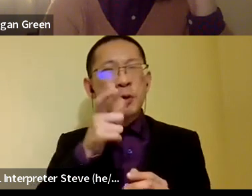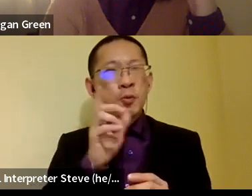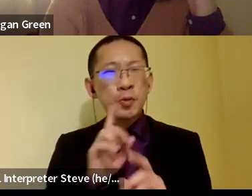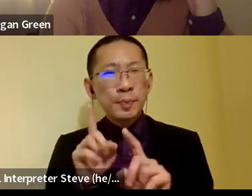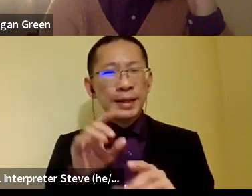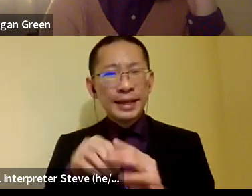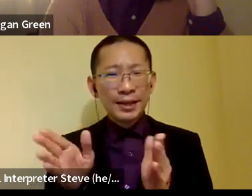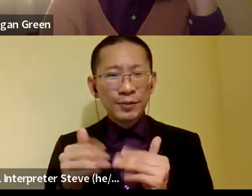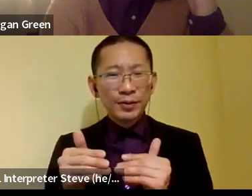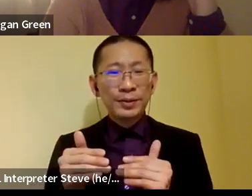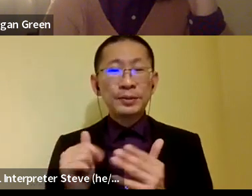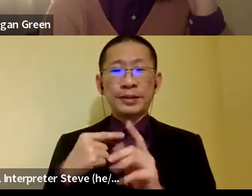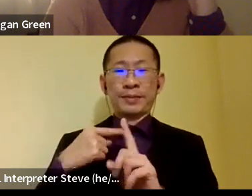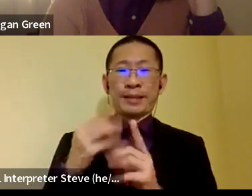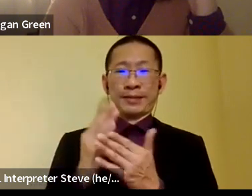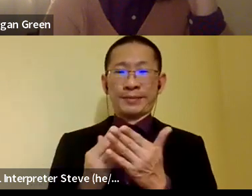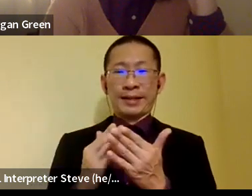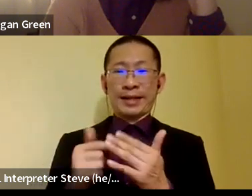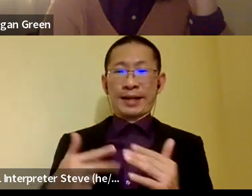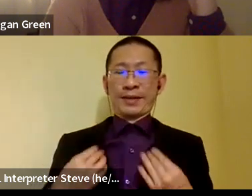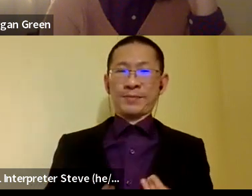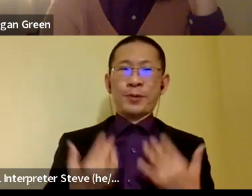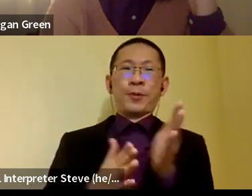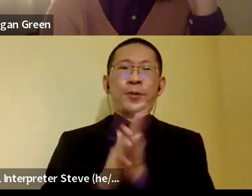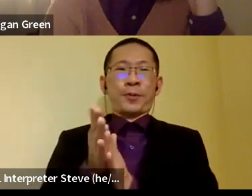and the positive side of that is it feels rejuvenating